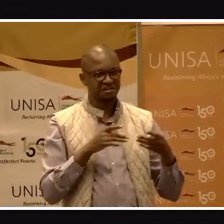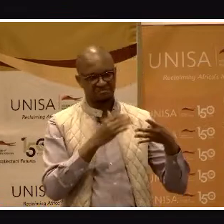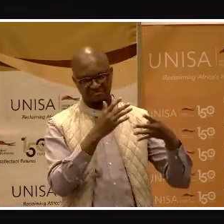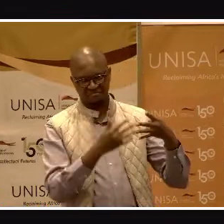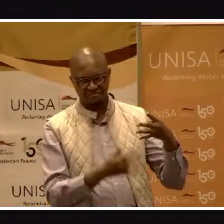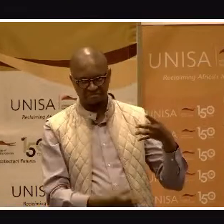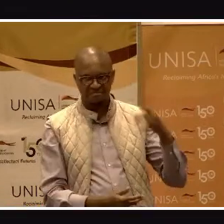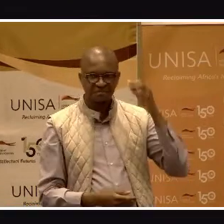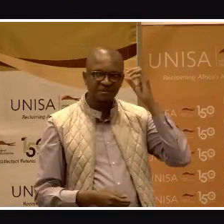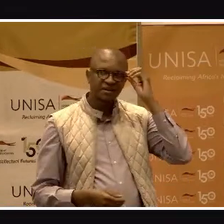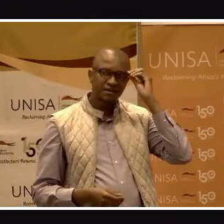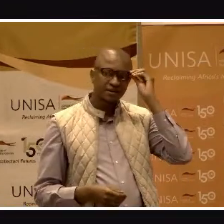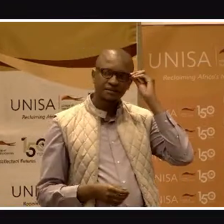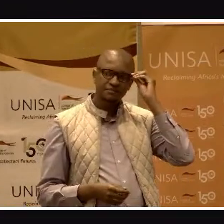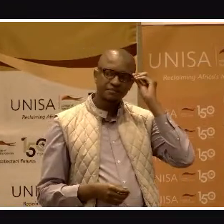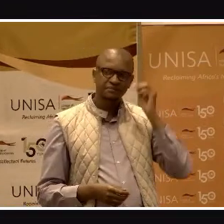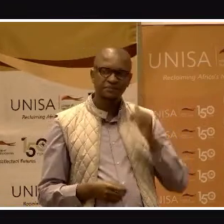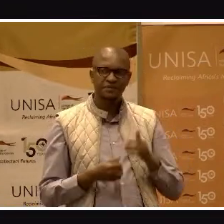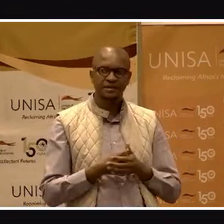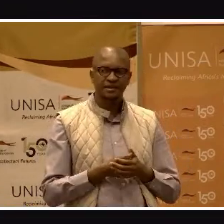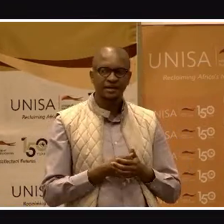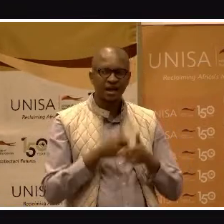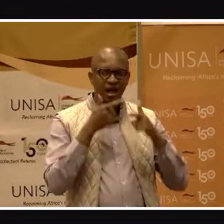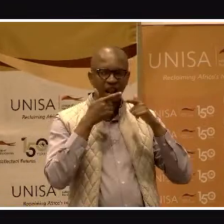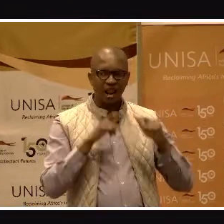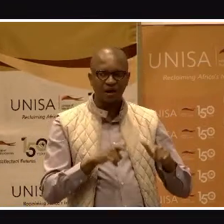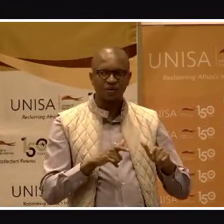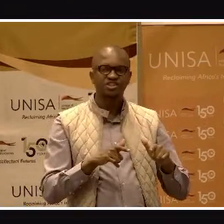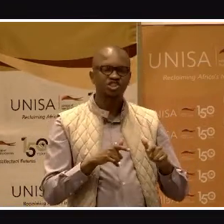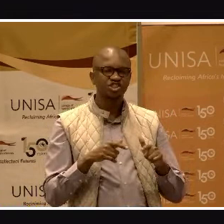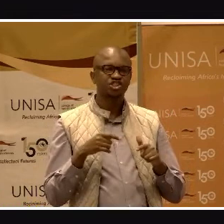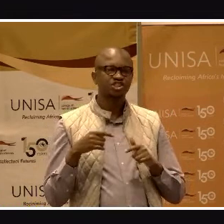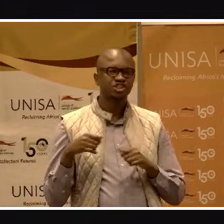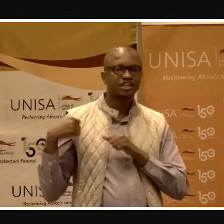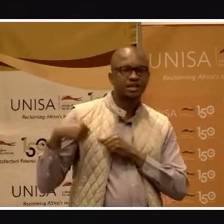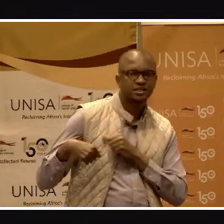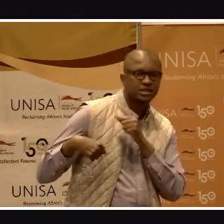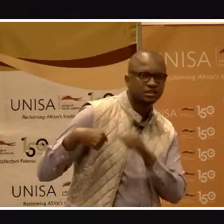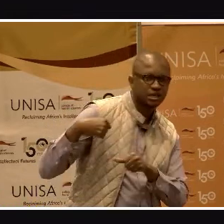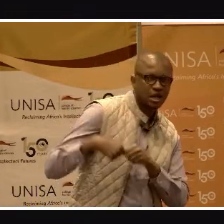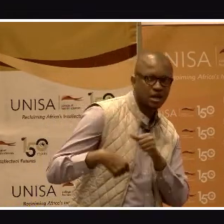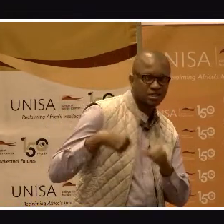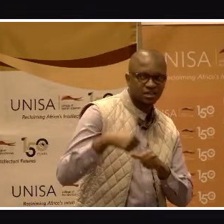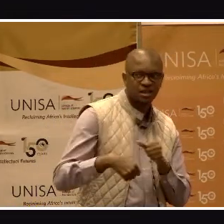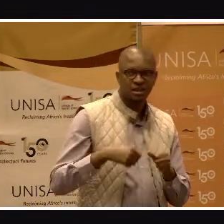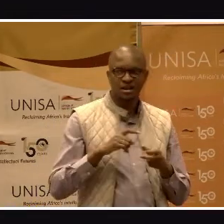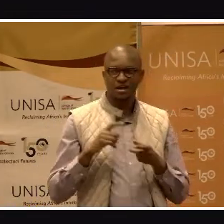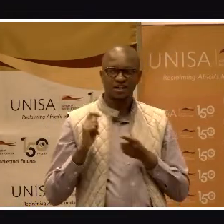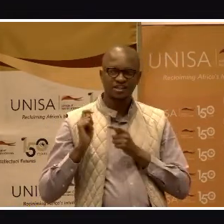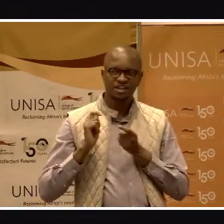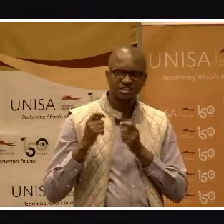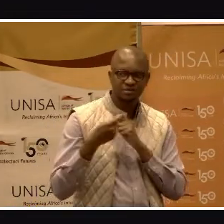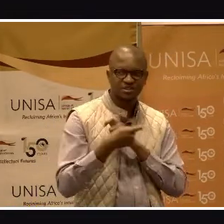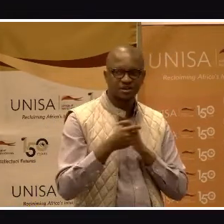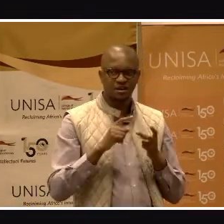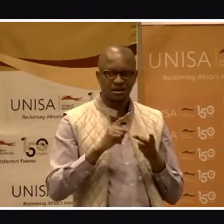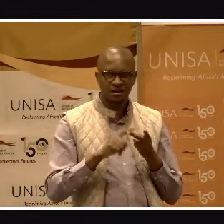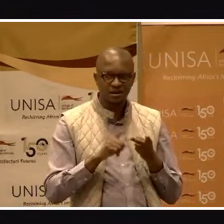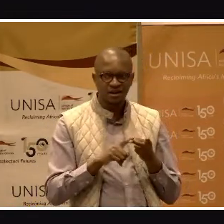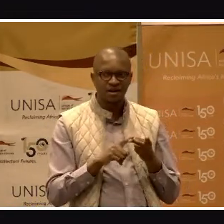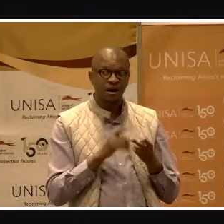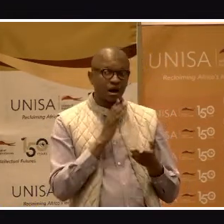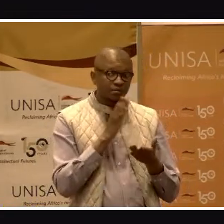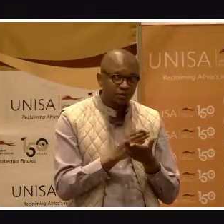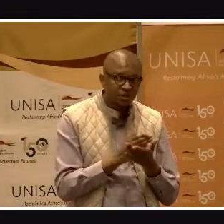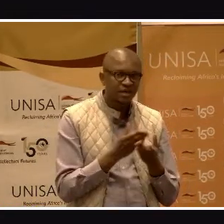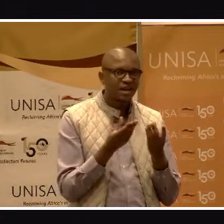is gradually losing out, okay? Then we have the proportion of speakers with the total population. If this proportion, compared